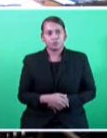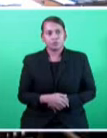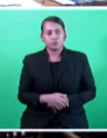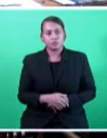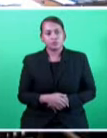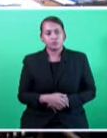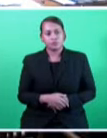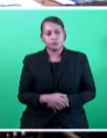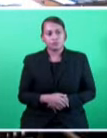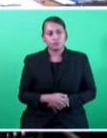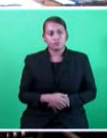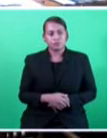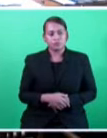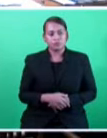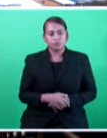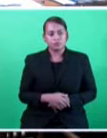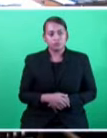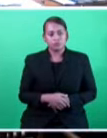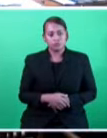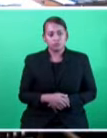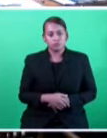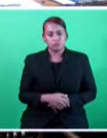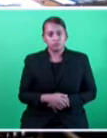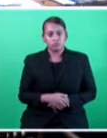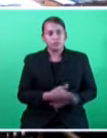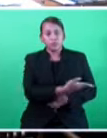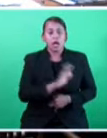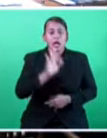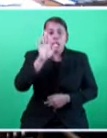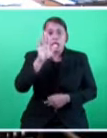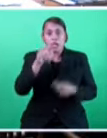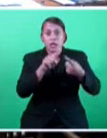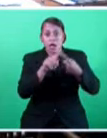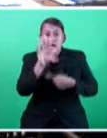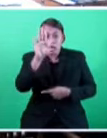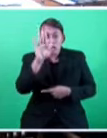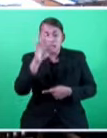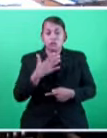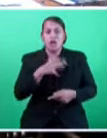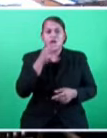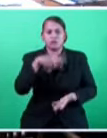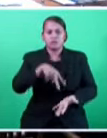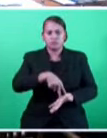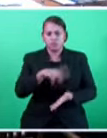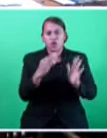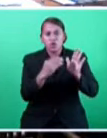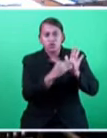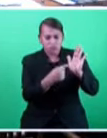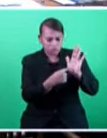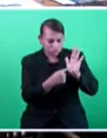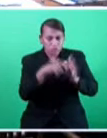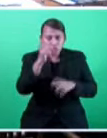Well, Speaker, I wish to raise a point of order and seek your ruling. You have. On the contents of the today's order